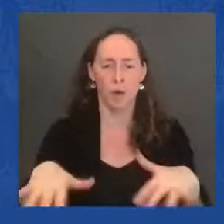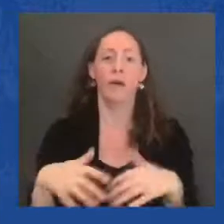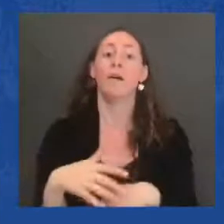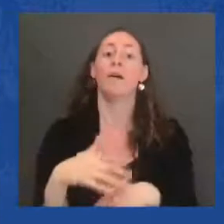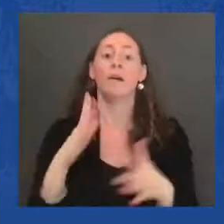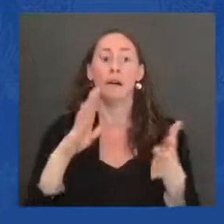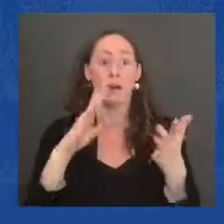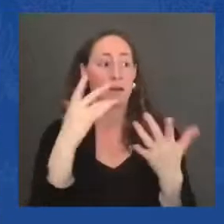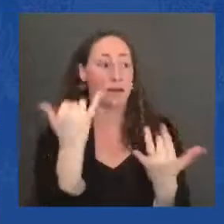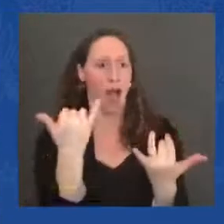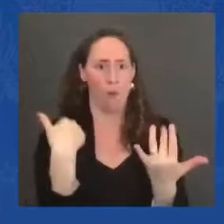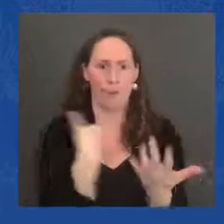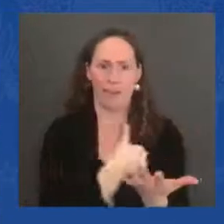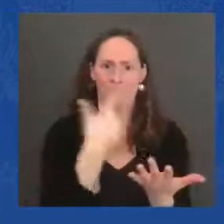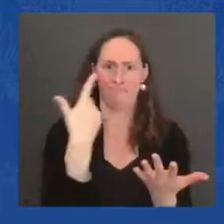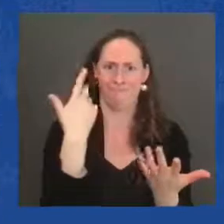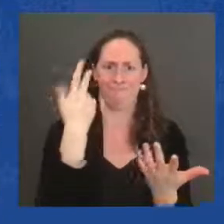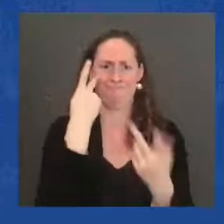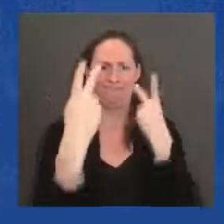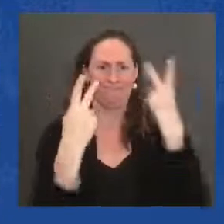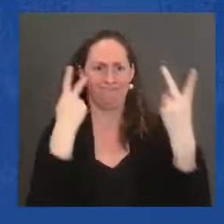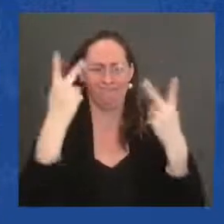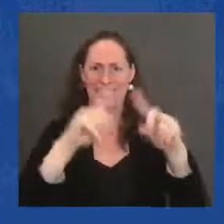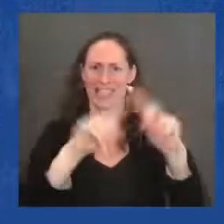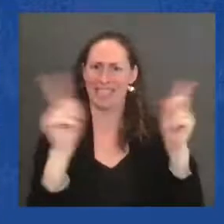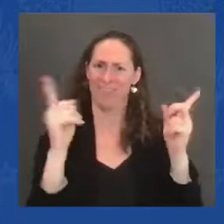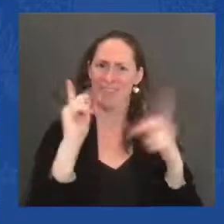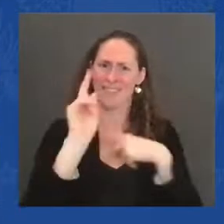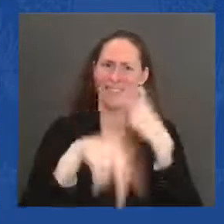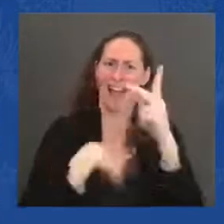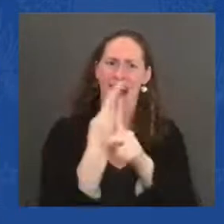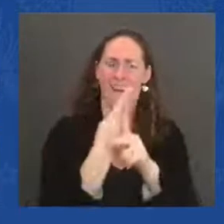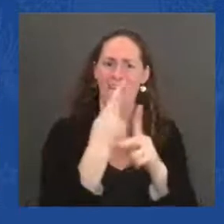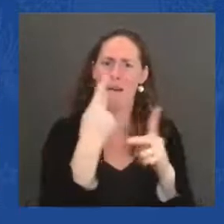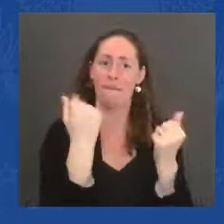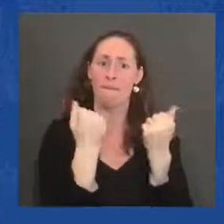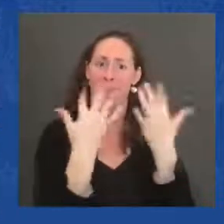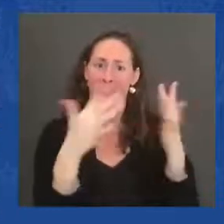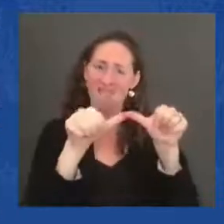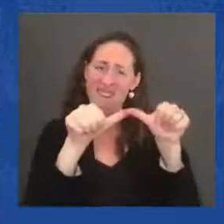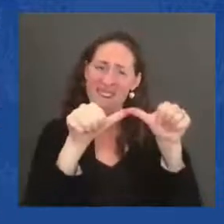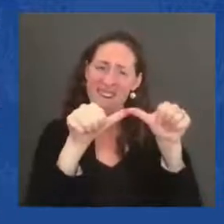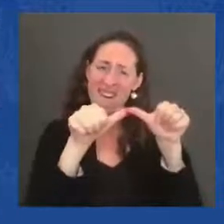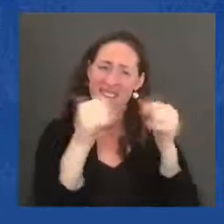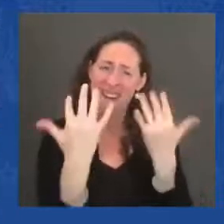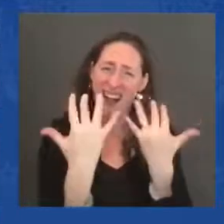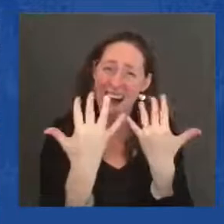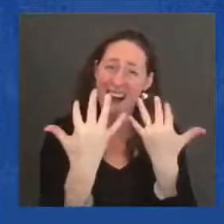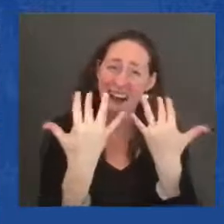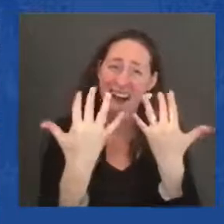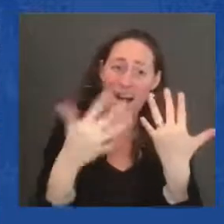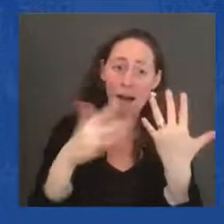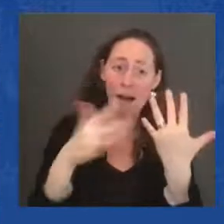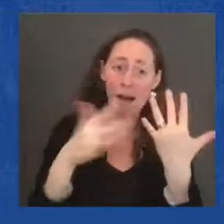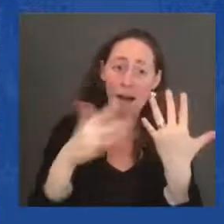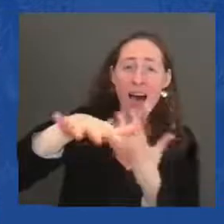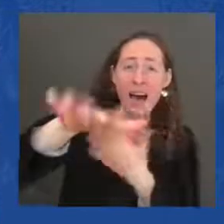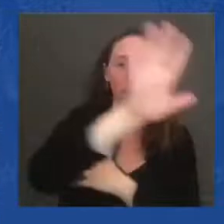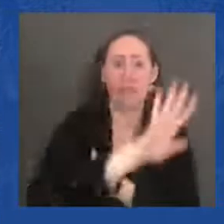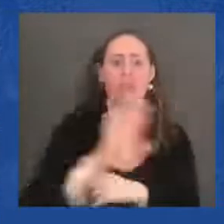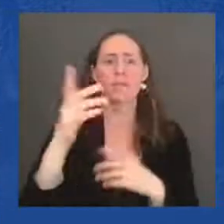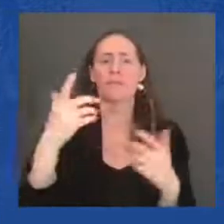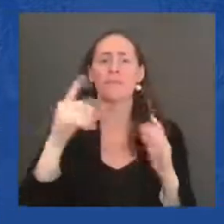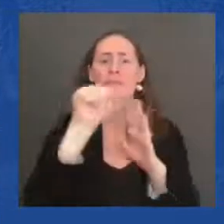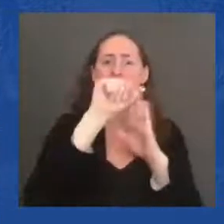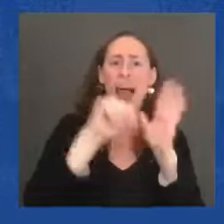we've witnessed in recent years in places like California, Oregon, Washington, Colorado, and unfortunately for Governor Otter this